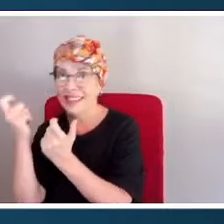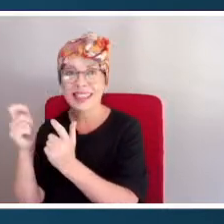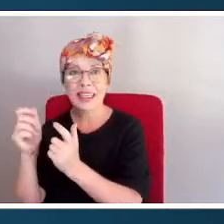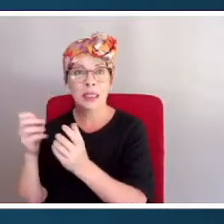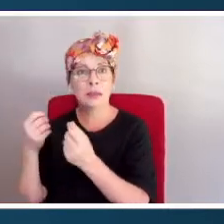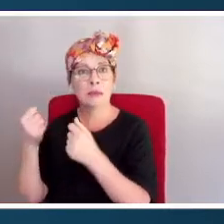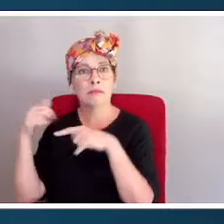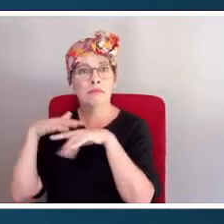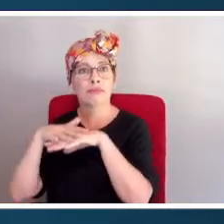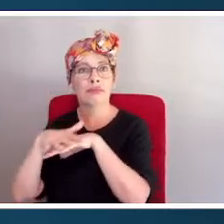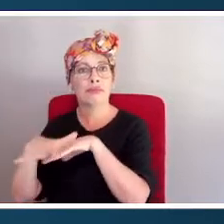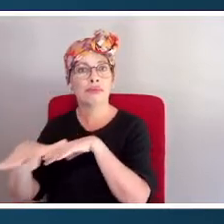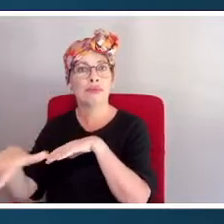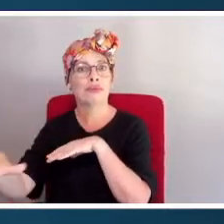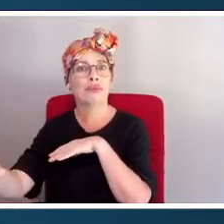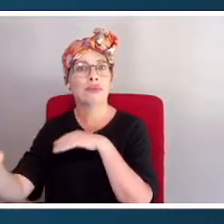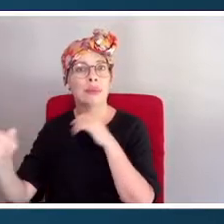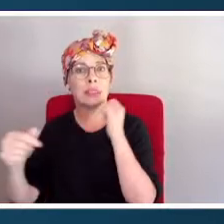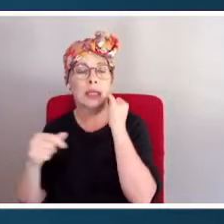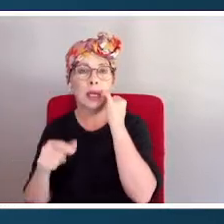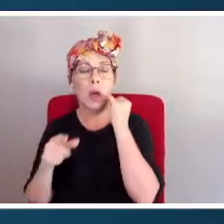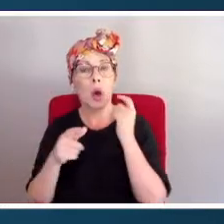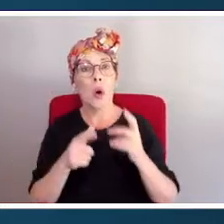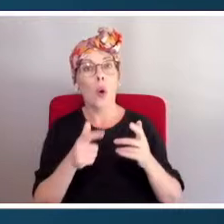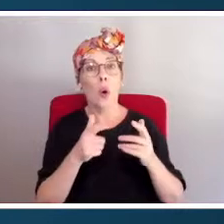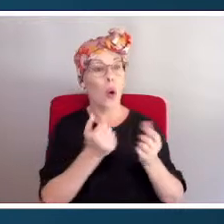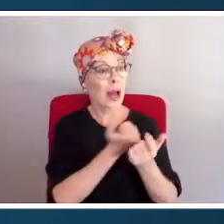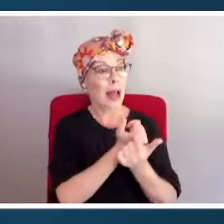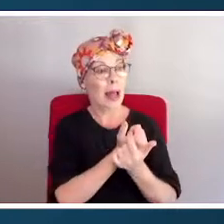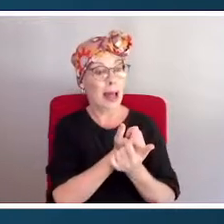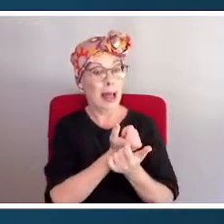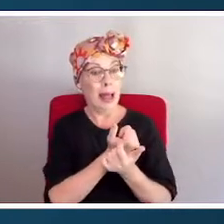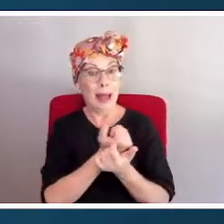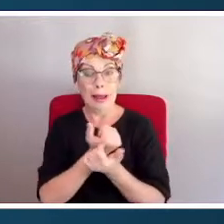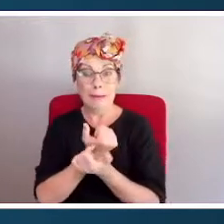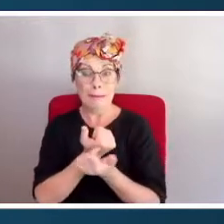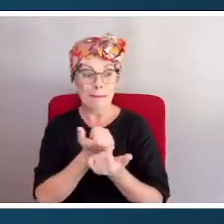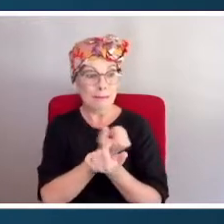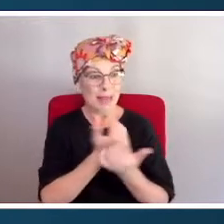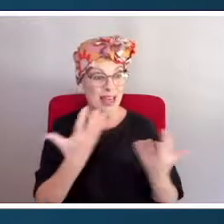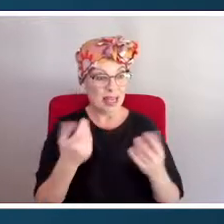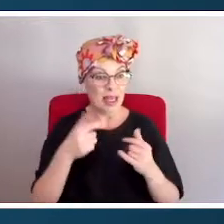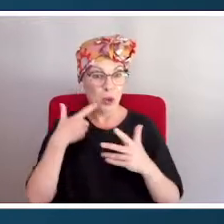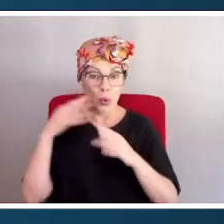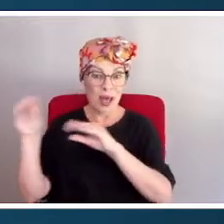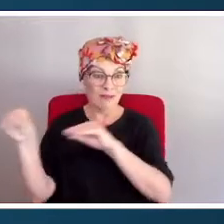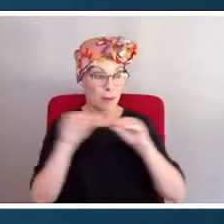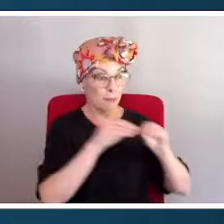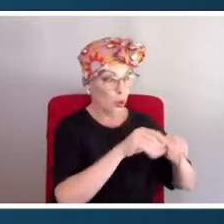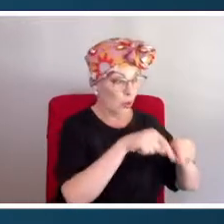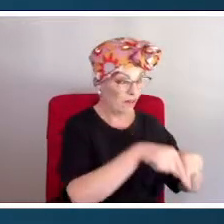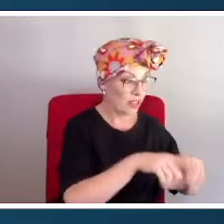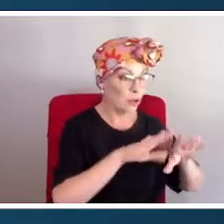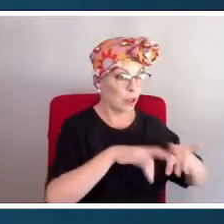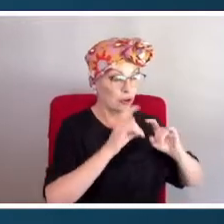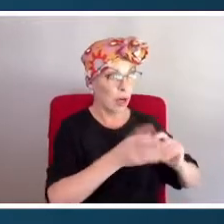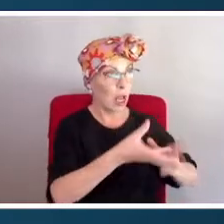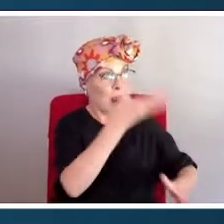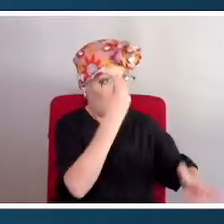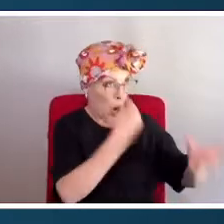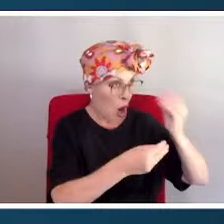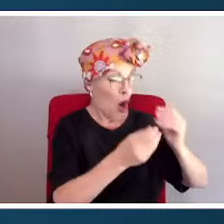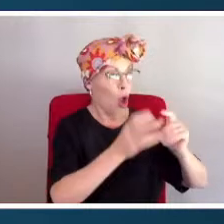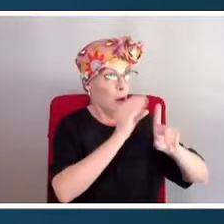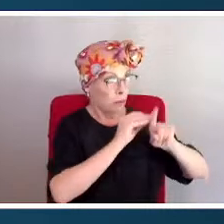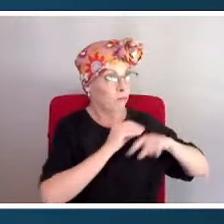go back, invest and live there. So what we've done recently is, change